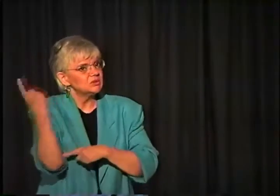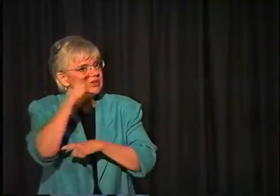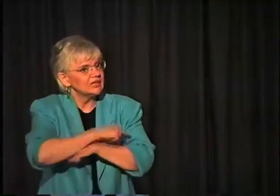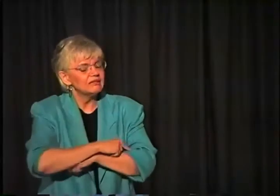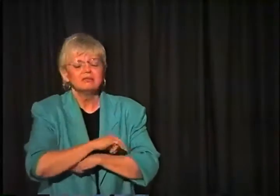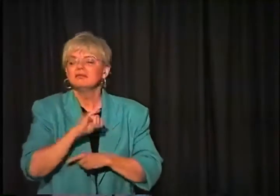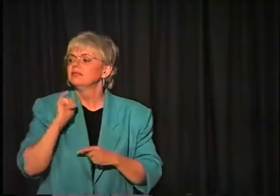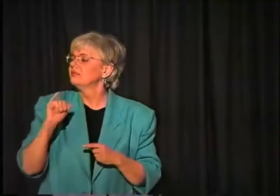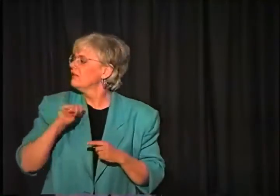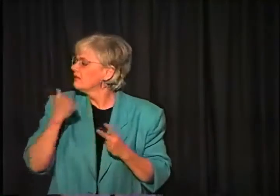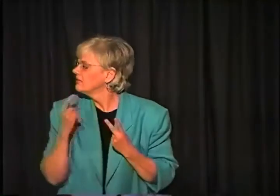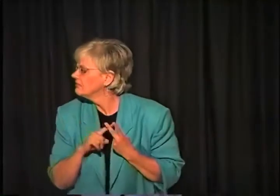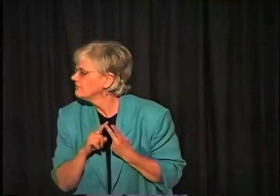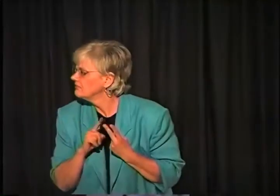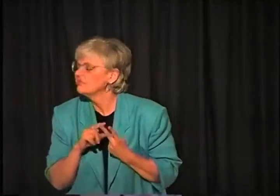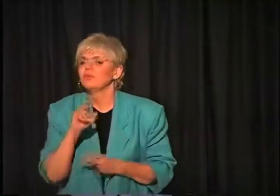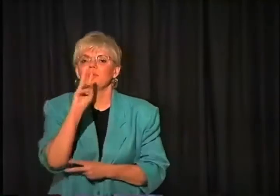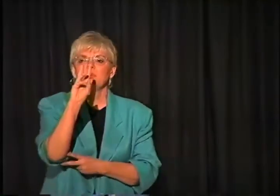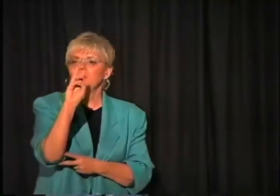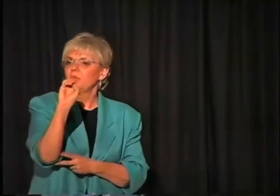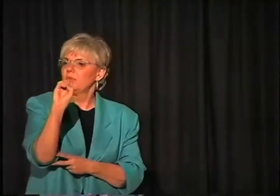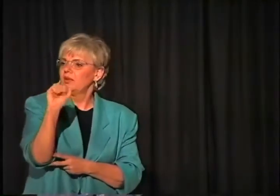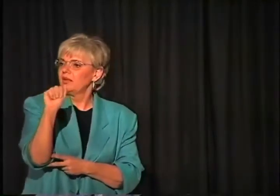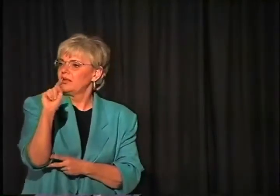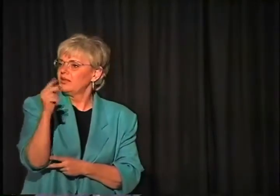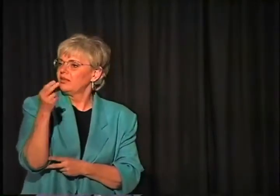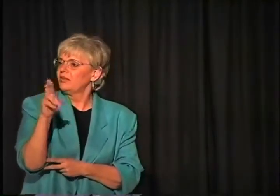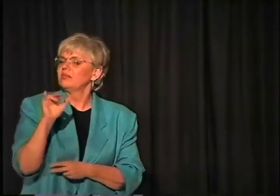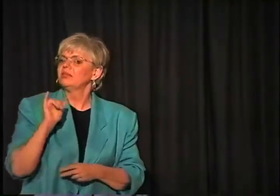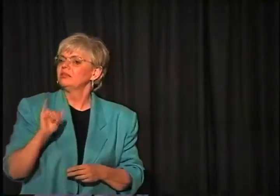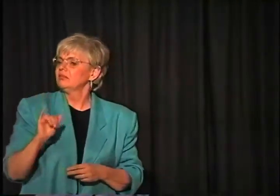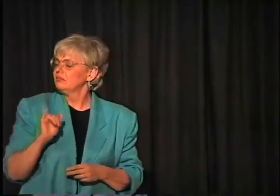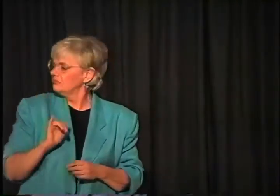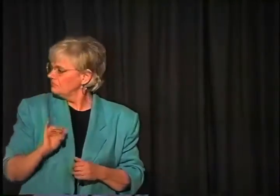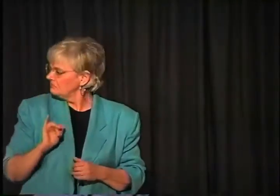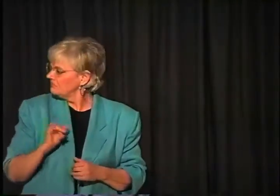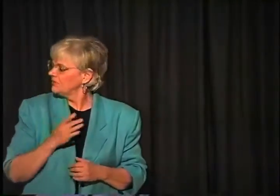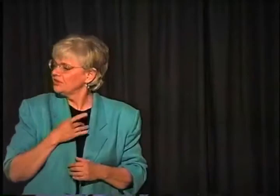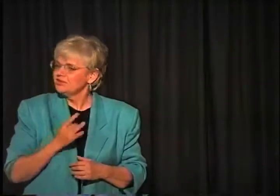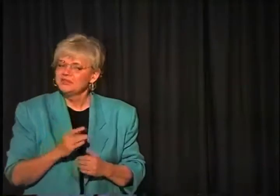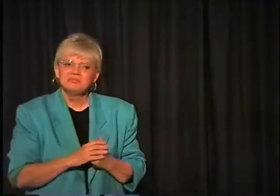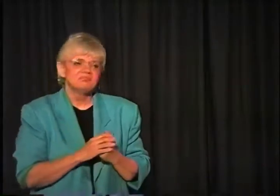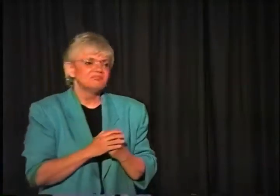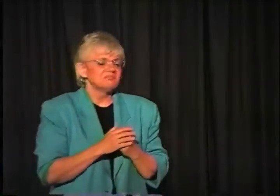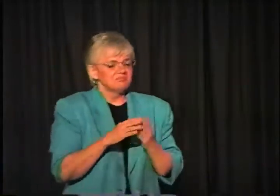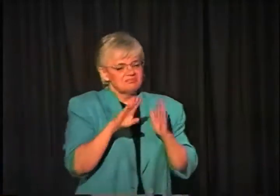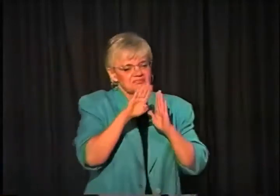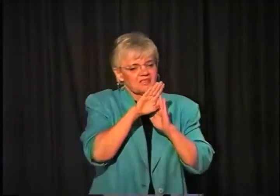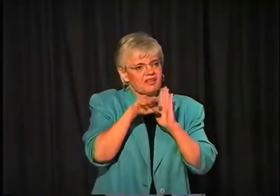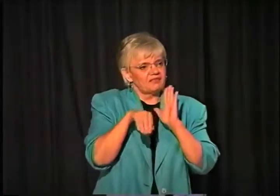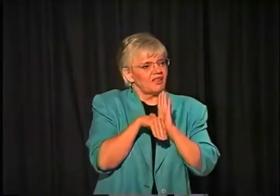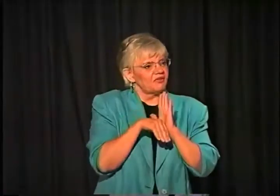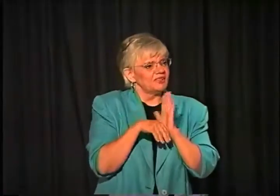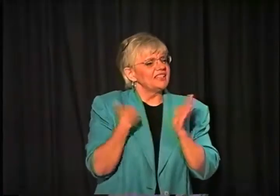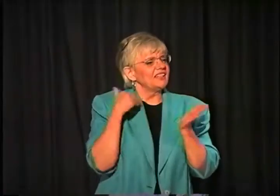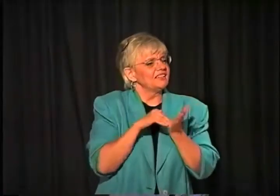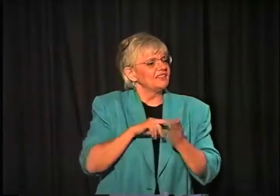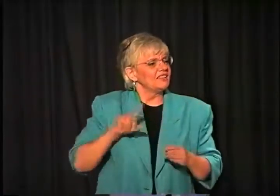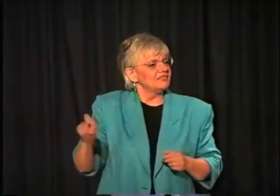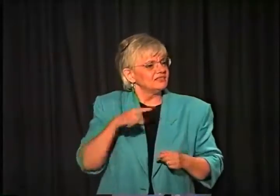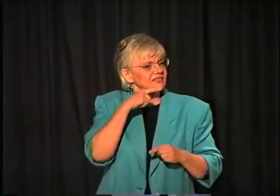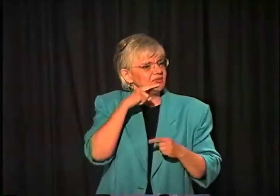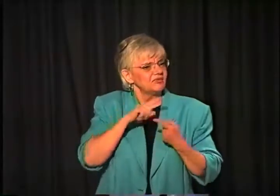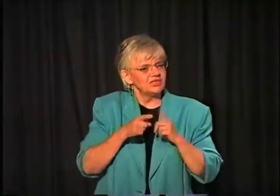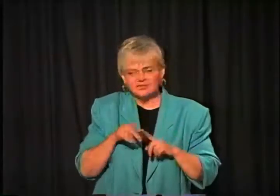Now, I realize, too, that an important element on the radio is the news programs that they have and the weather updates every